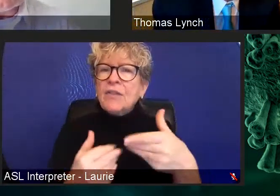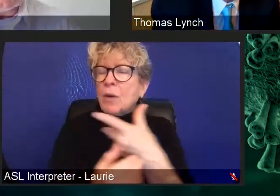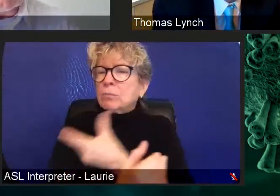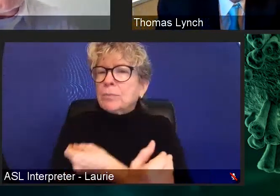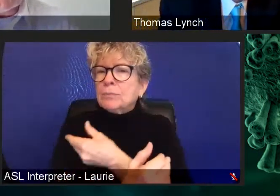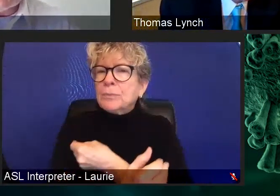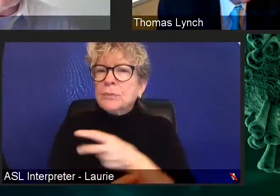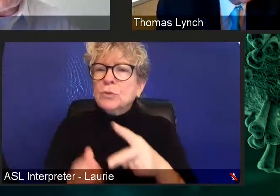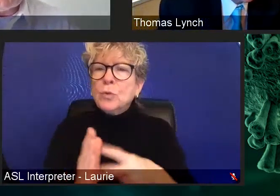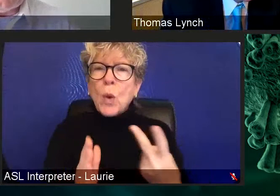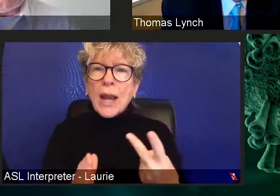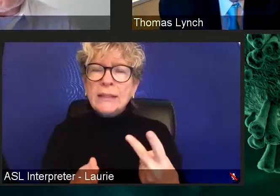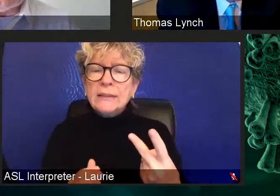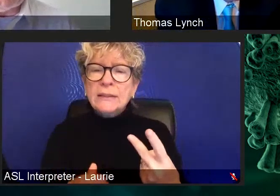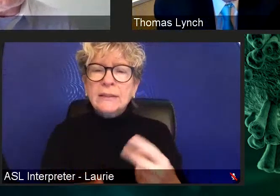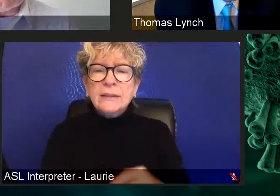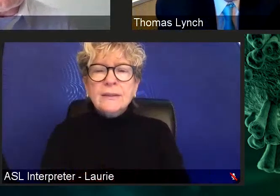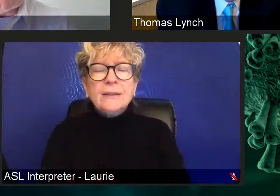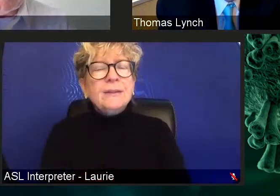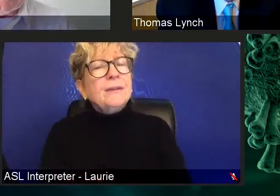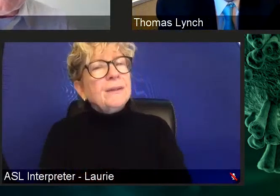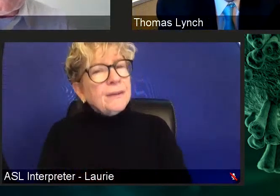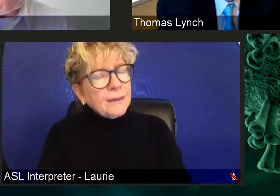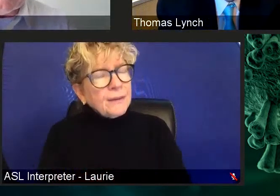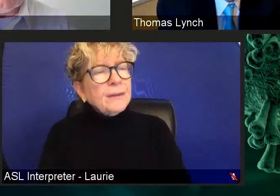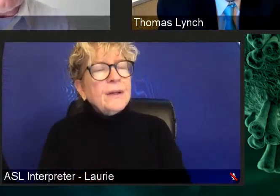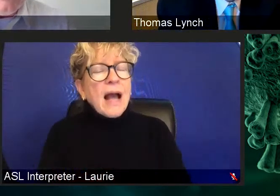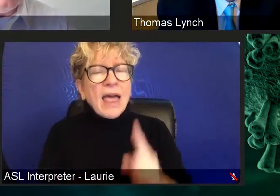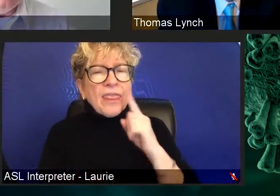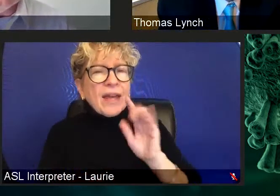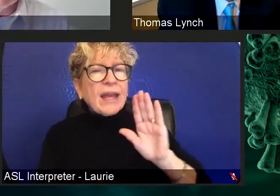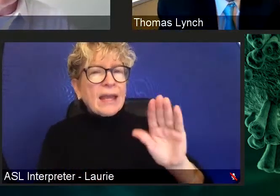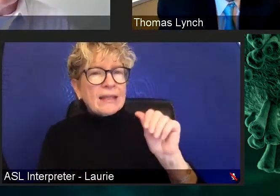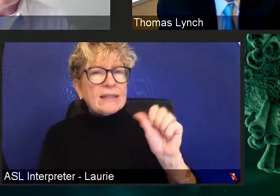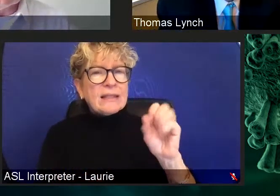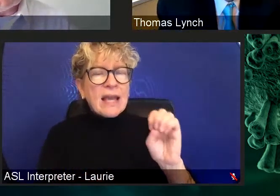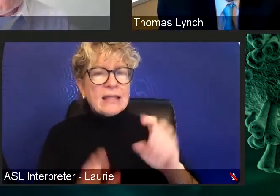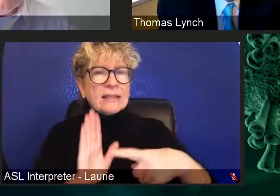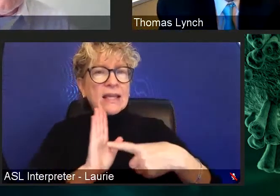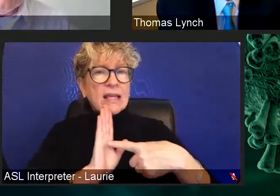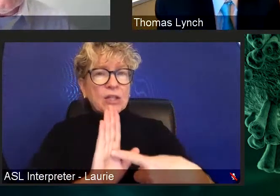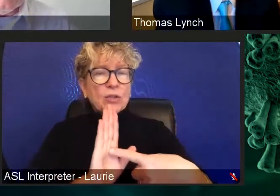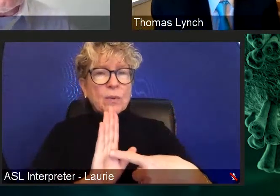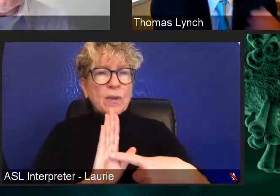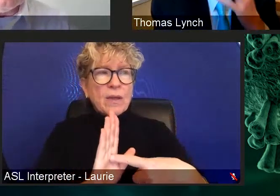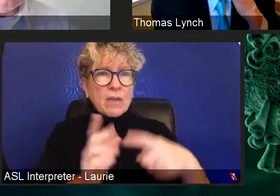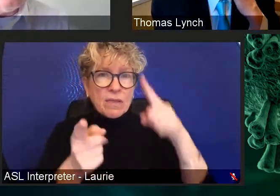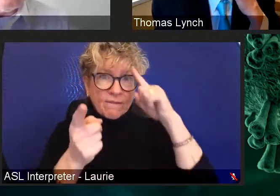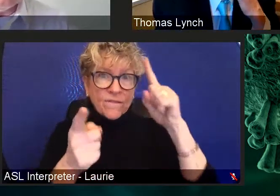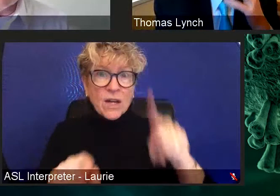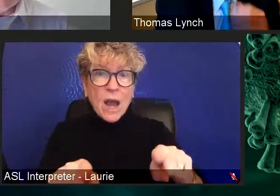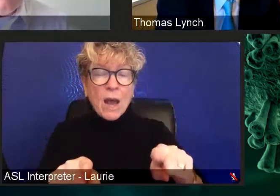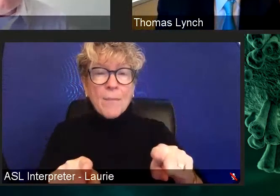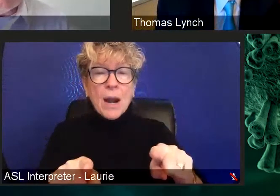vaccine? Well, I think his case illustrates very well this phenomenon of